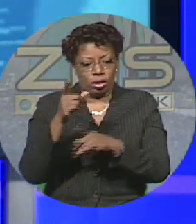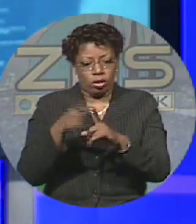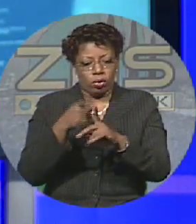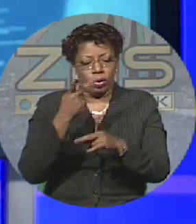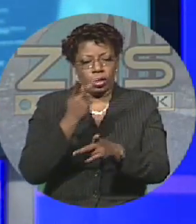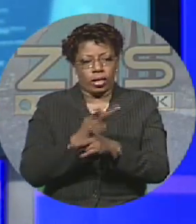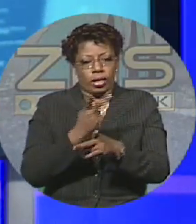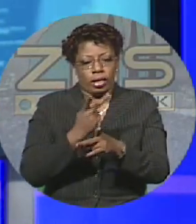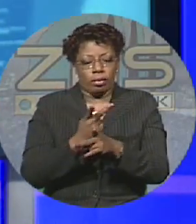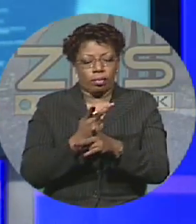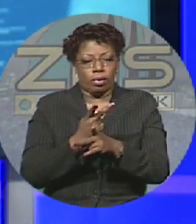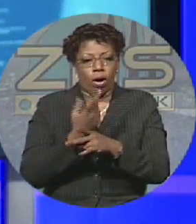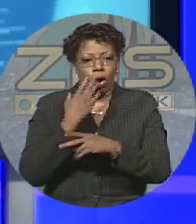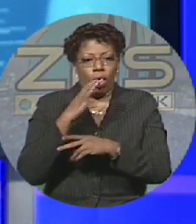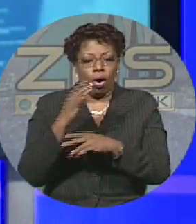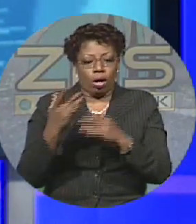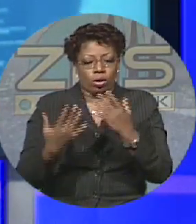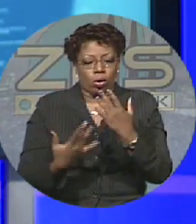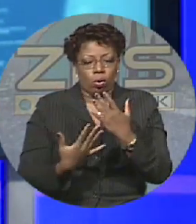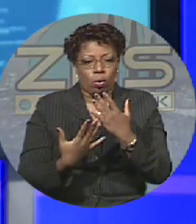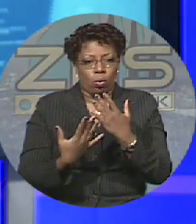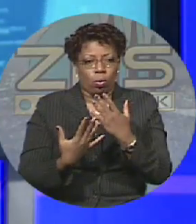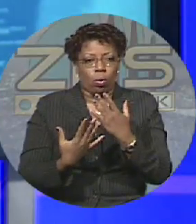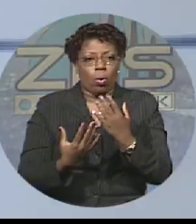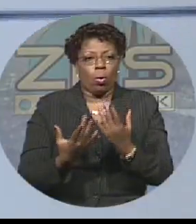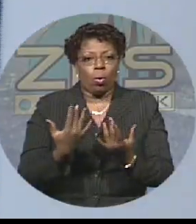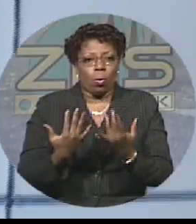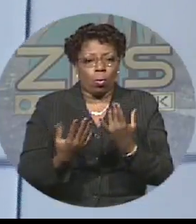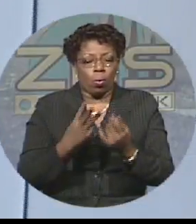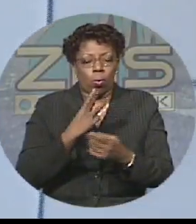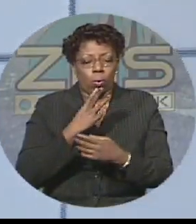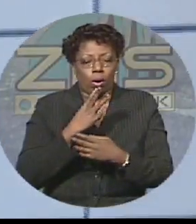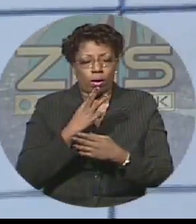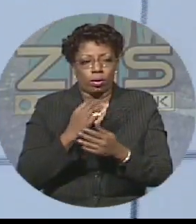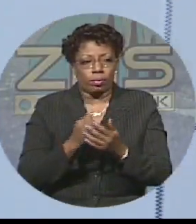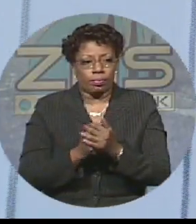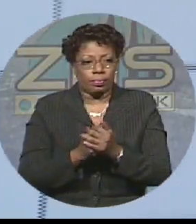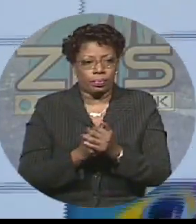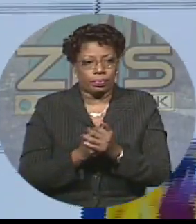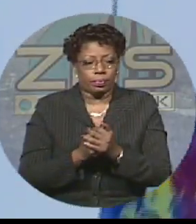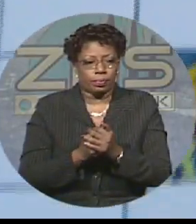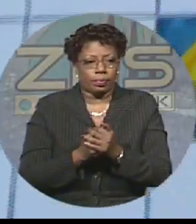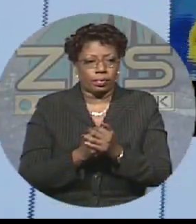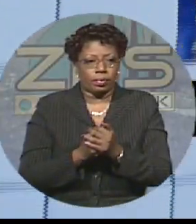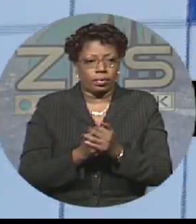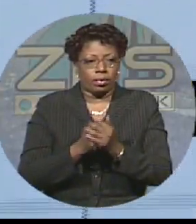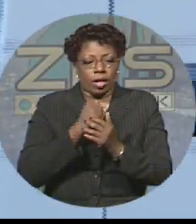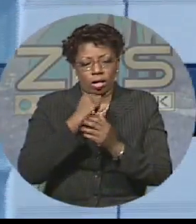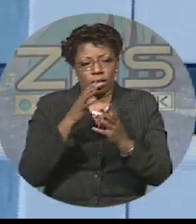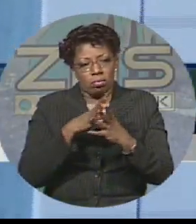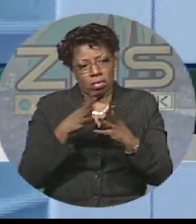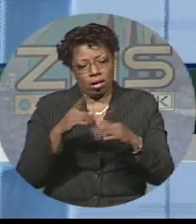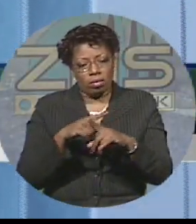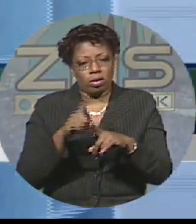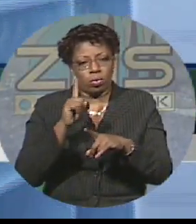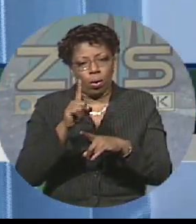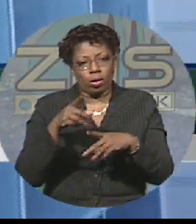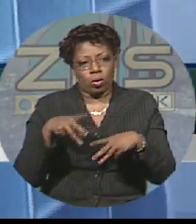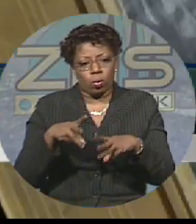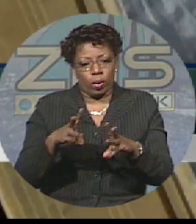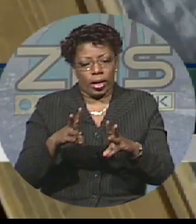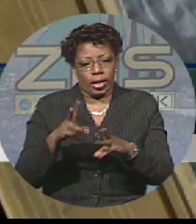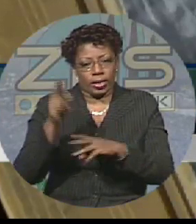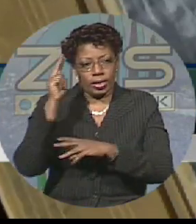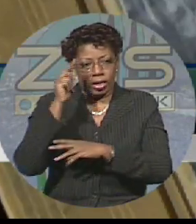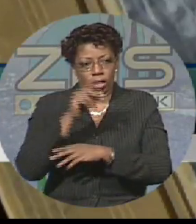keep hot water running through his pipes. Hot water. It may not seem like much, but it's just one of the ways